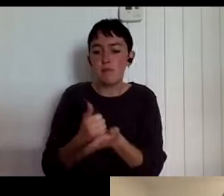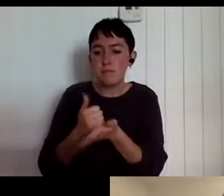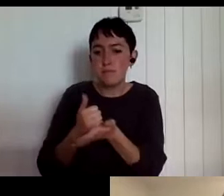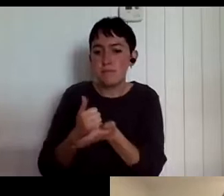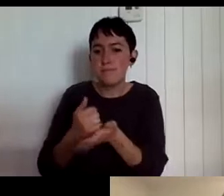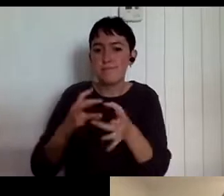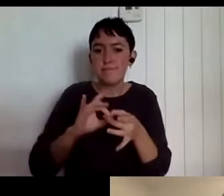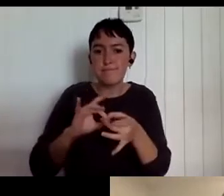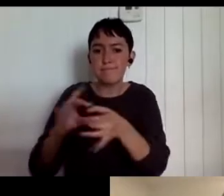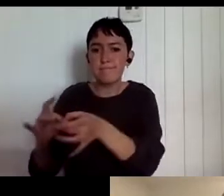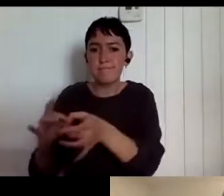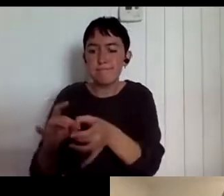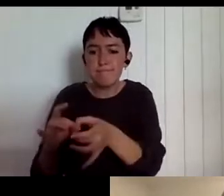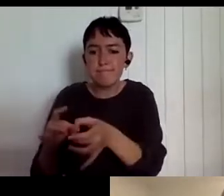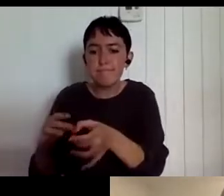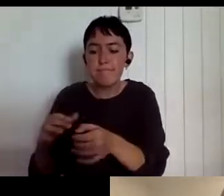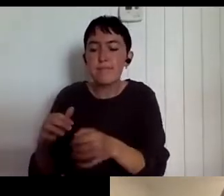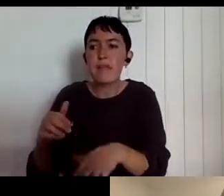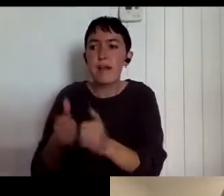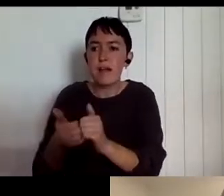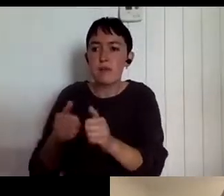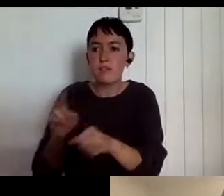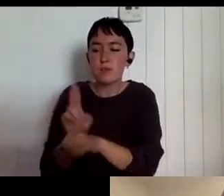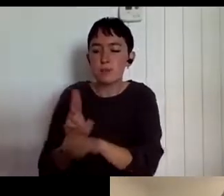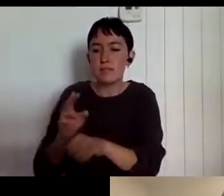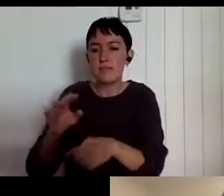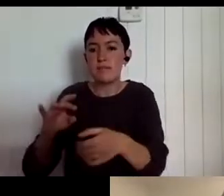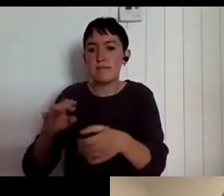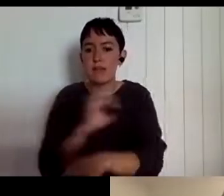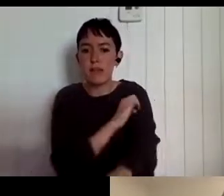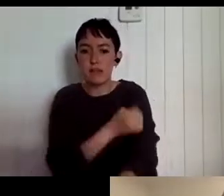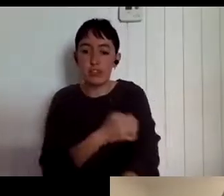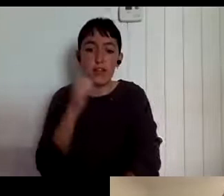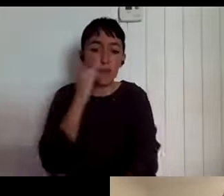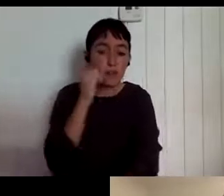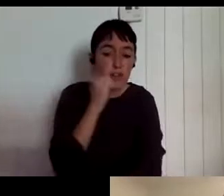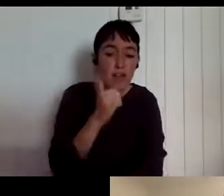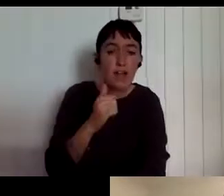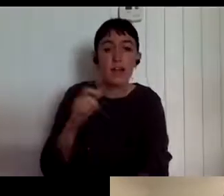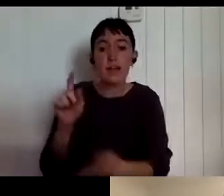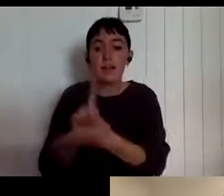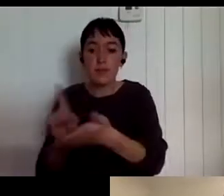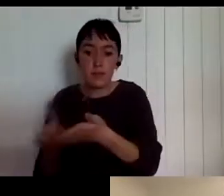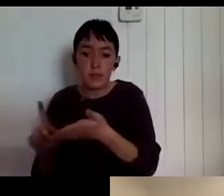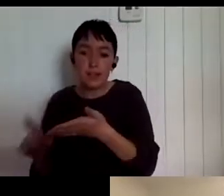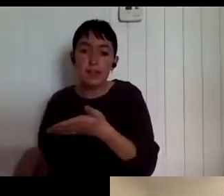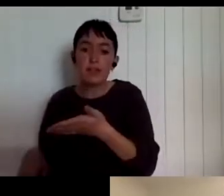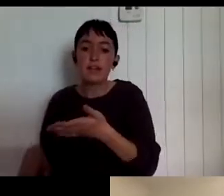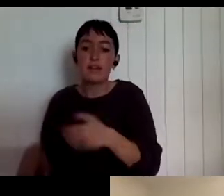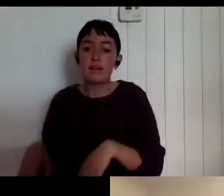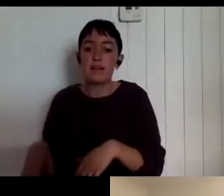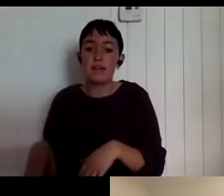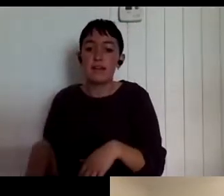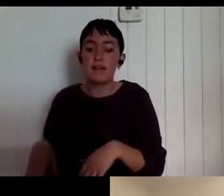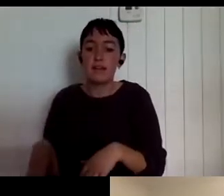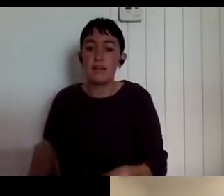need energy storage, whether you need it at a daily cycle or maybe at a multiple week cycle, different winter cycles. You know, fuel cells become